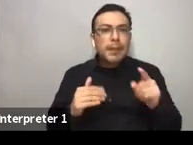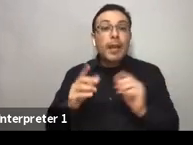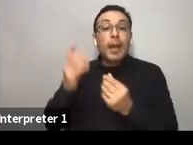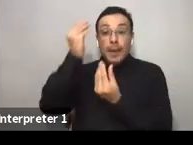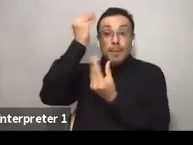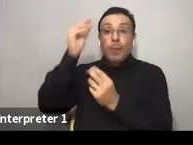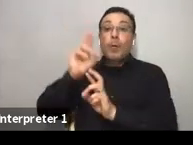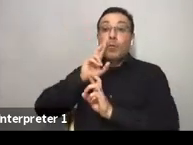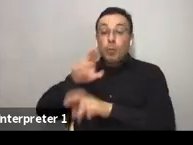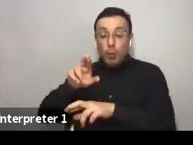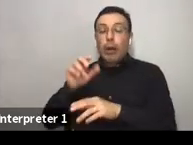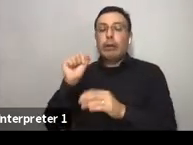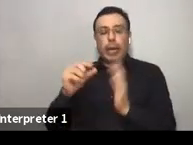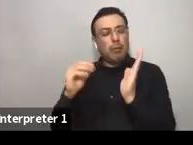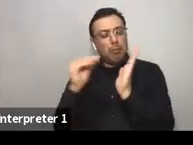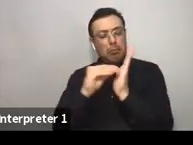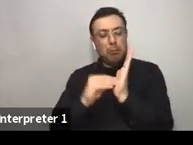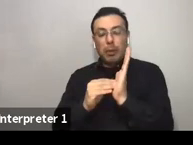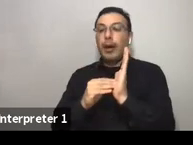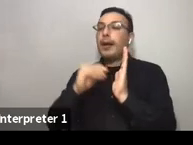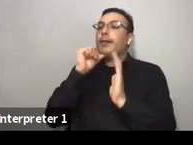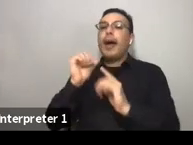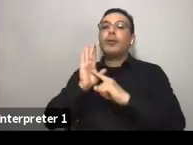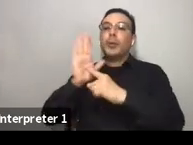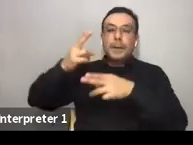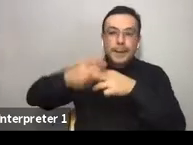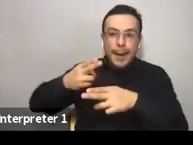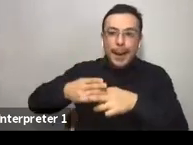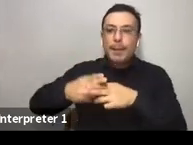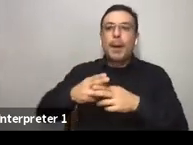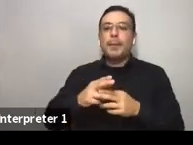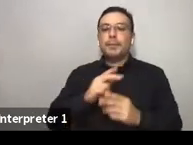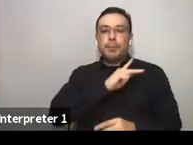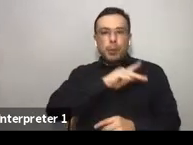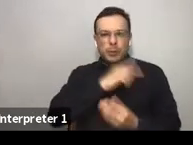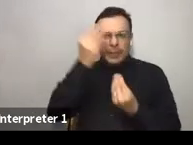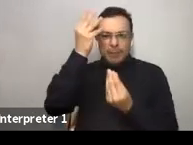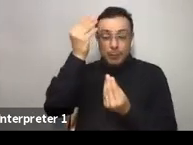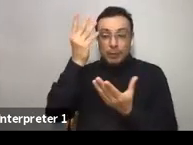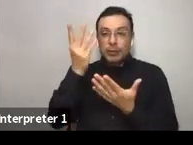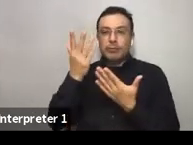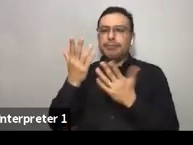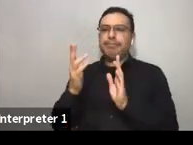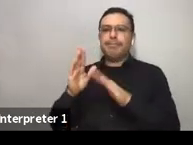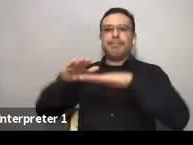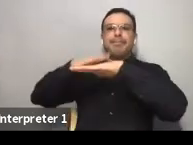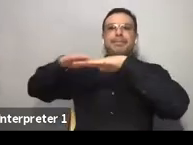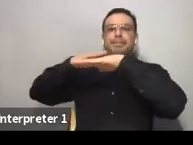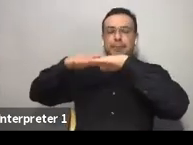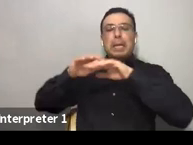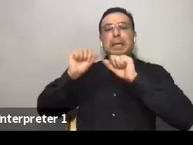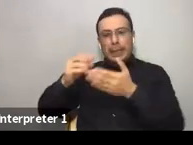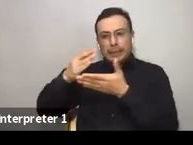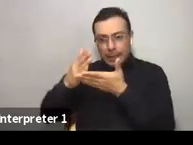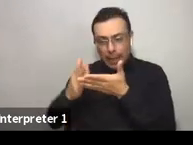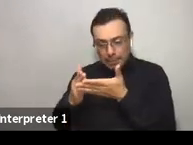that isn't personally identifying and that has been aggregated. We'll talk a little bit more about in a moment.